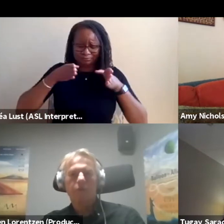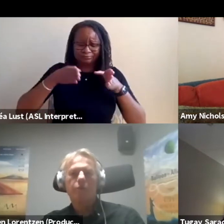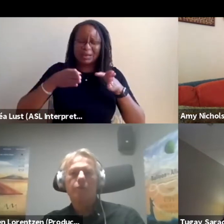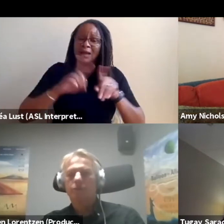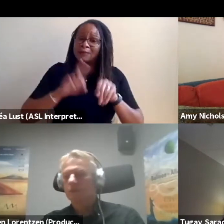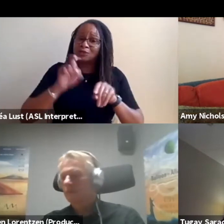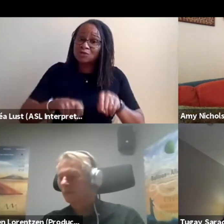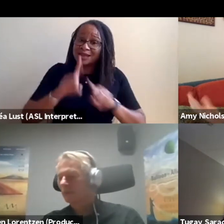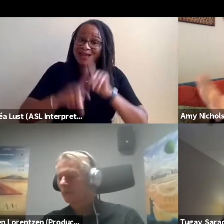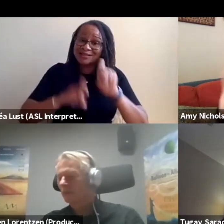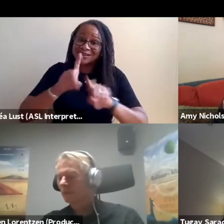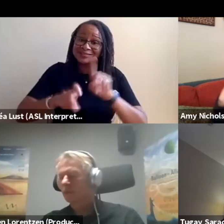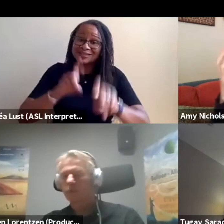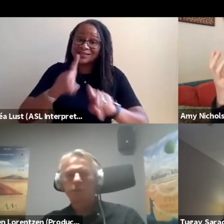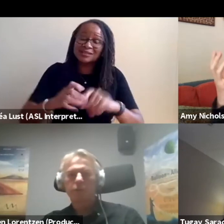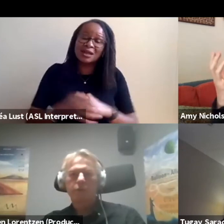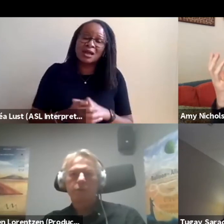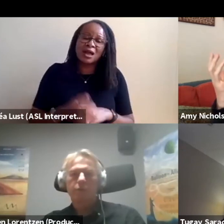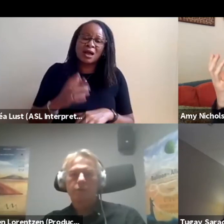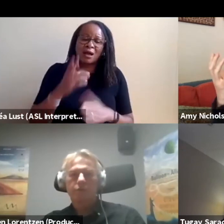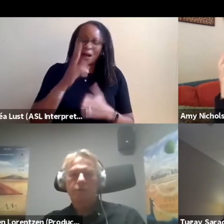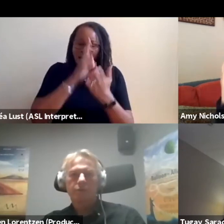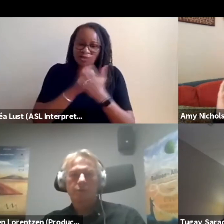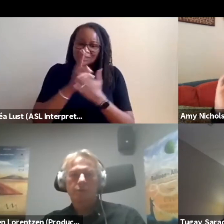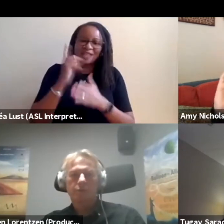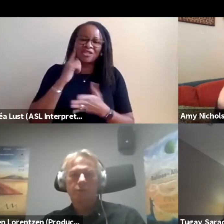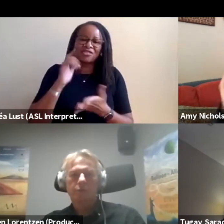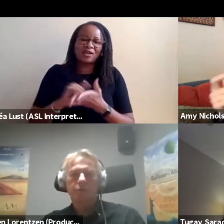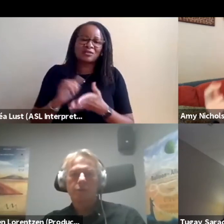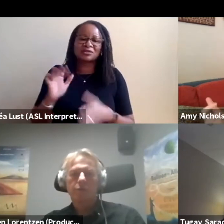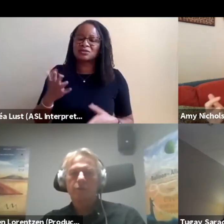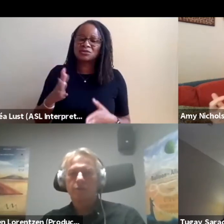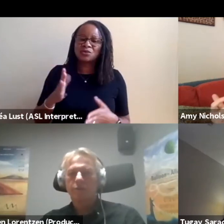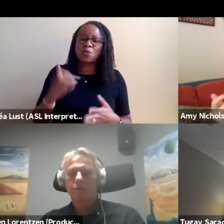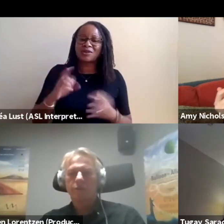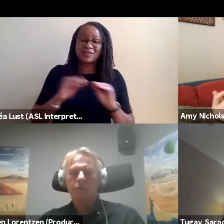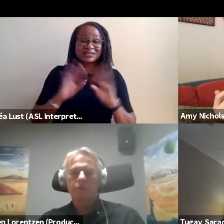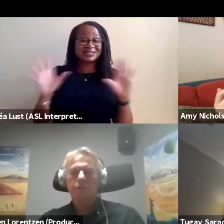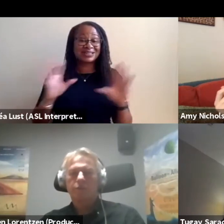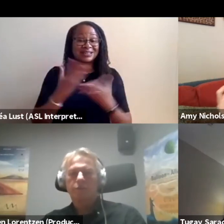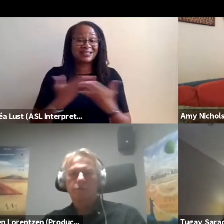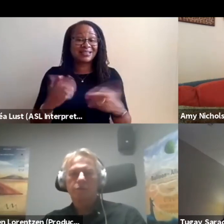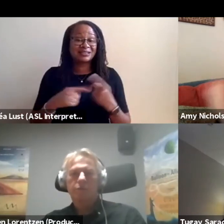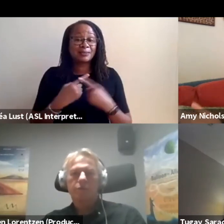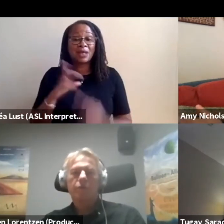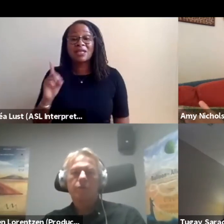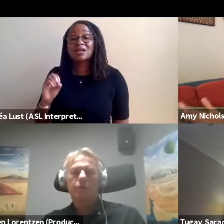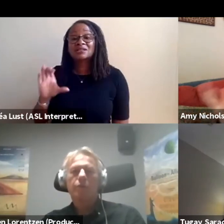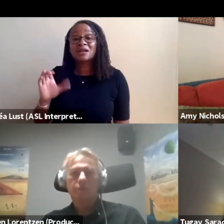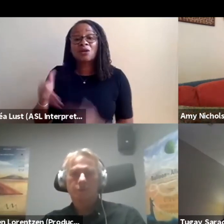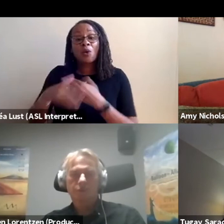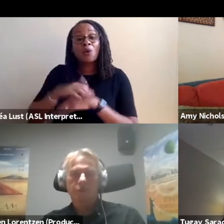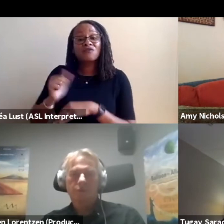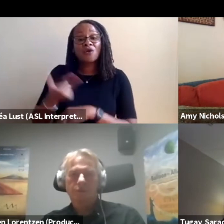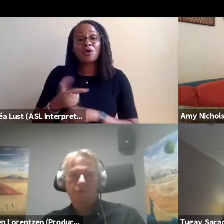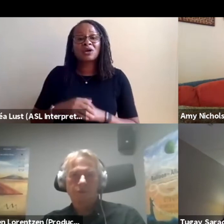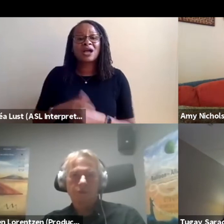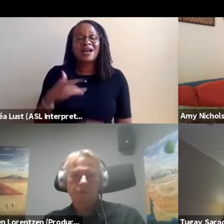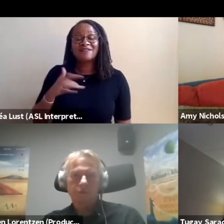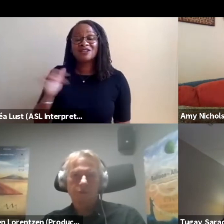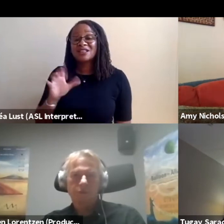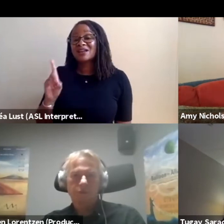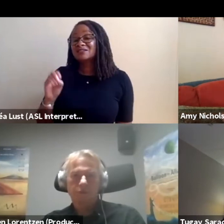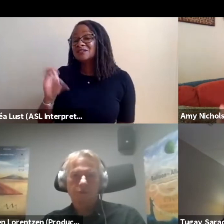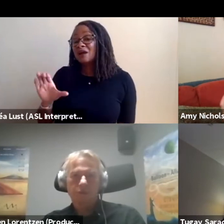asked. Honestly, I thought that was kind of one of the distinctive things about this documentary overall, is that it feels like a